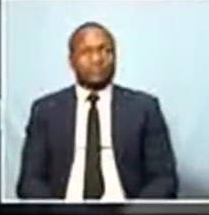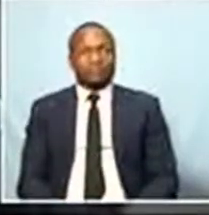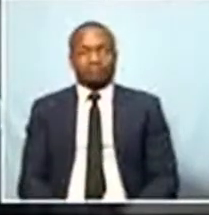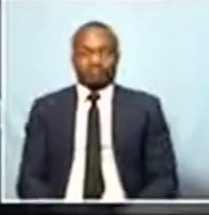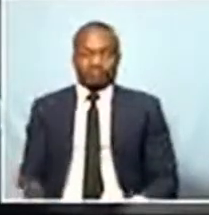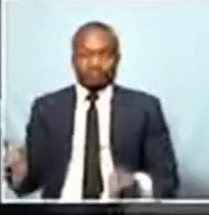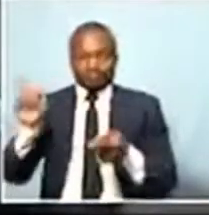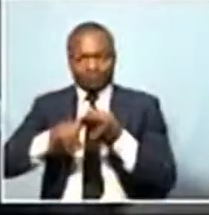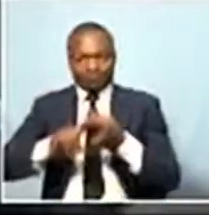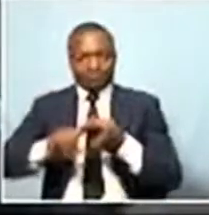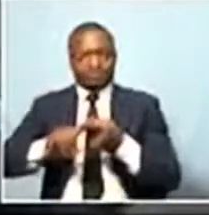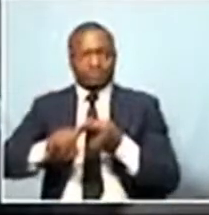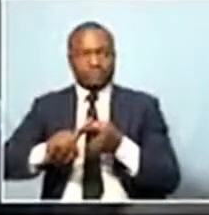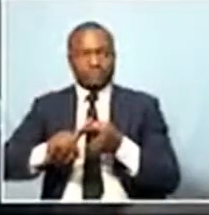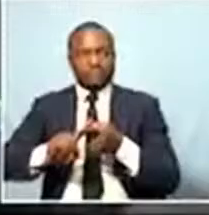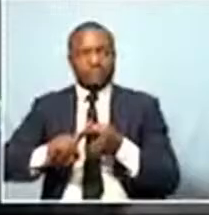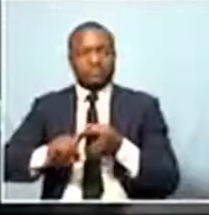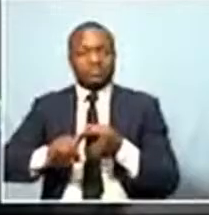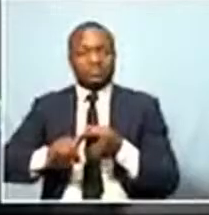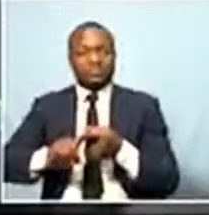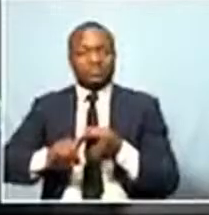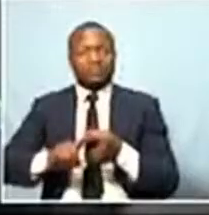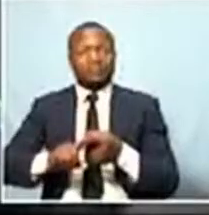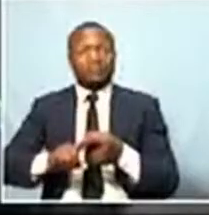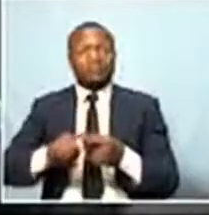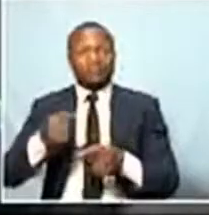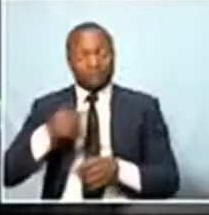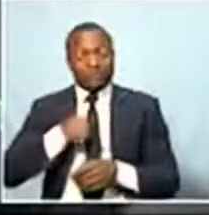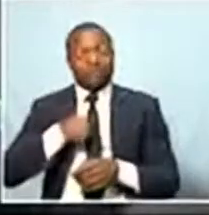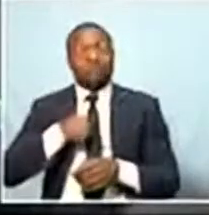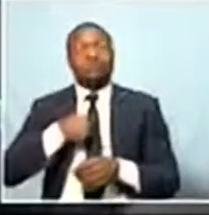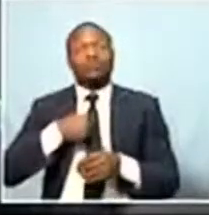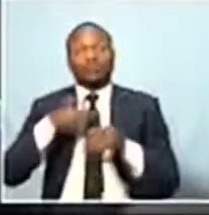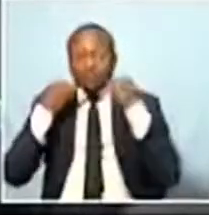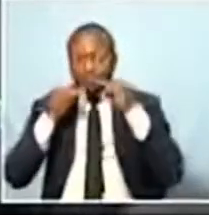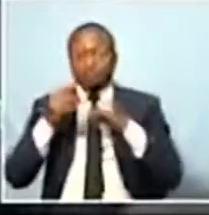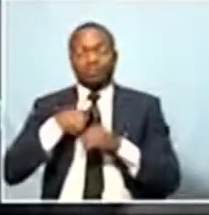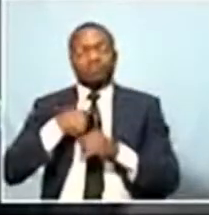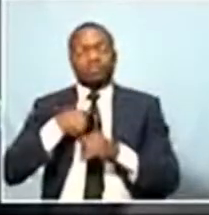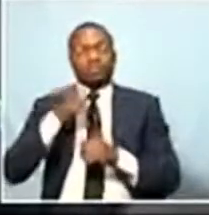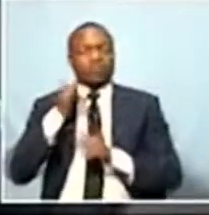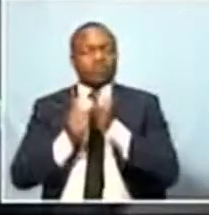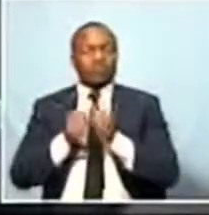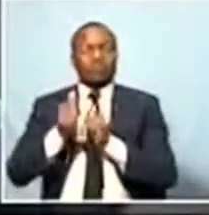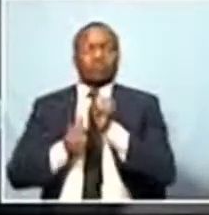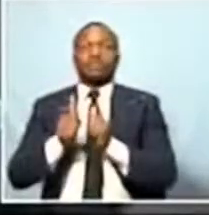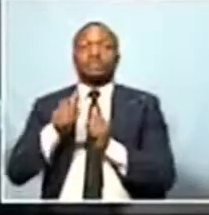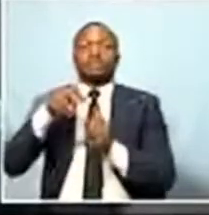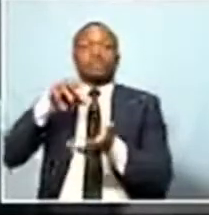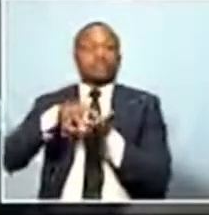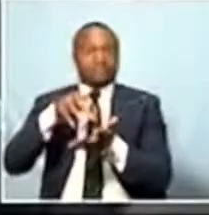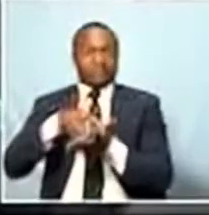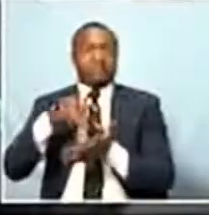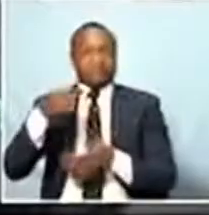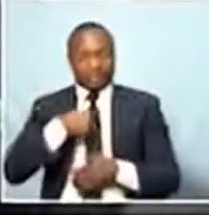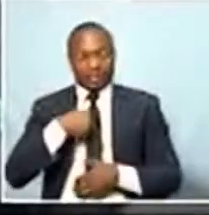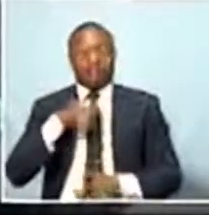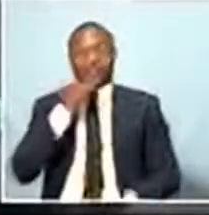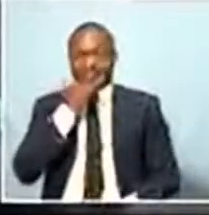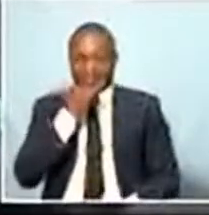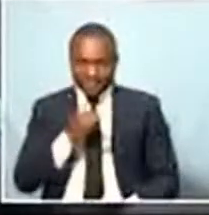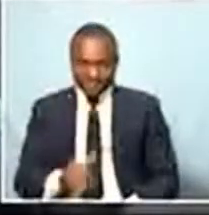until you charge me? That's when I'm compelled to go with you. We see in other jurisdictions that even an interview